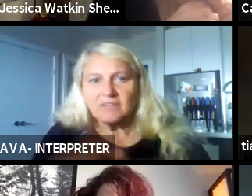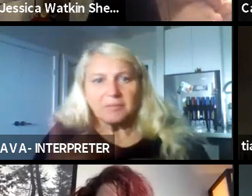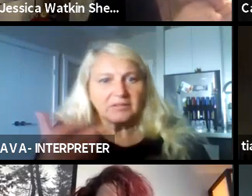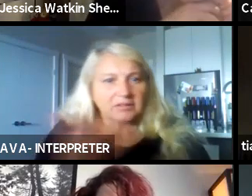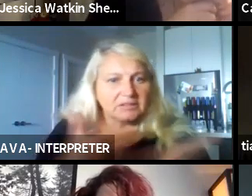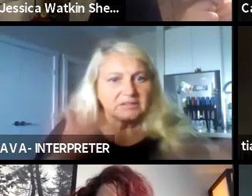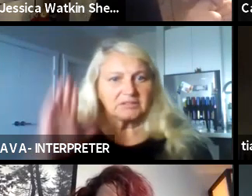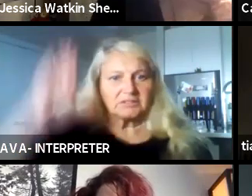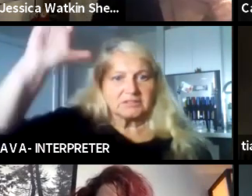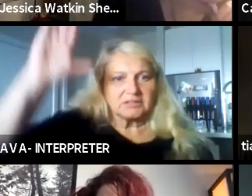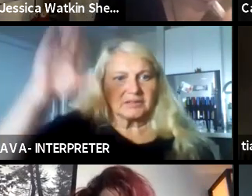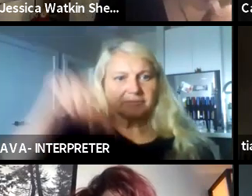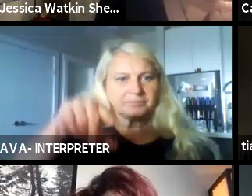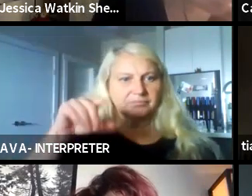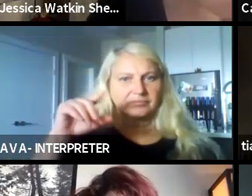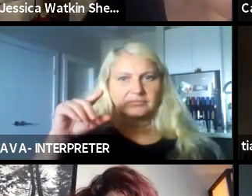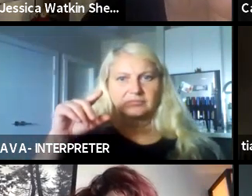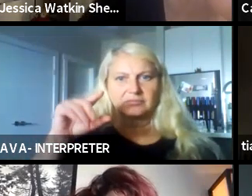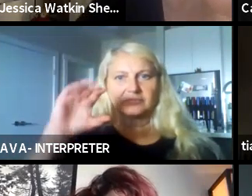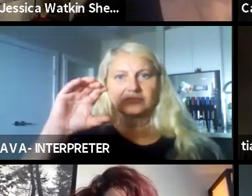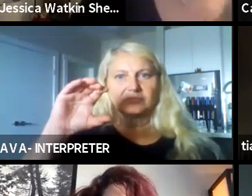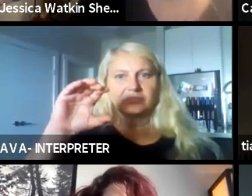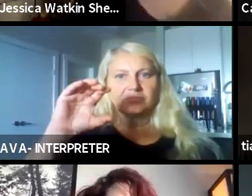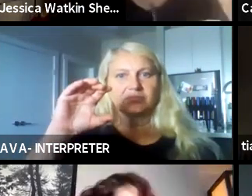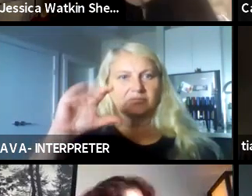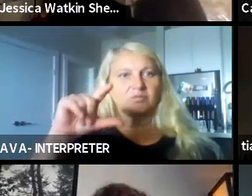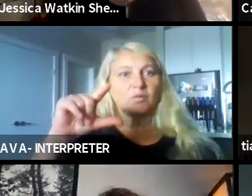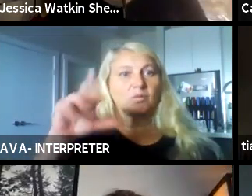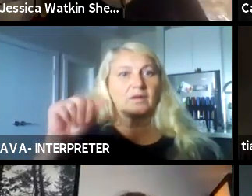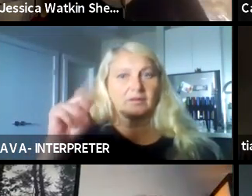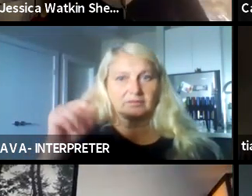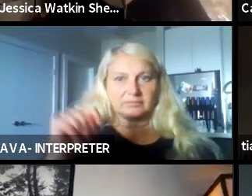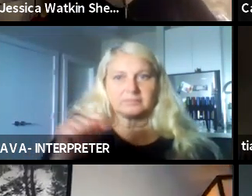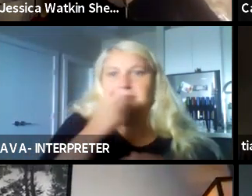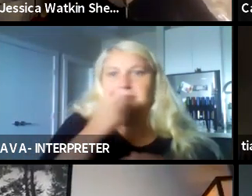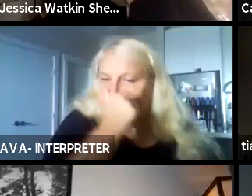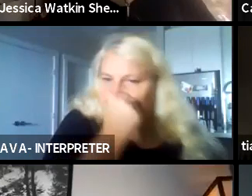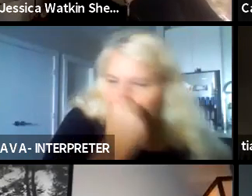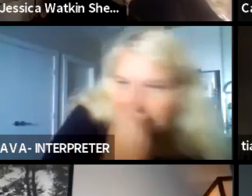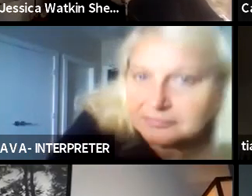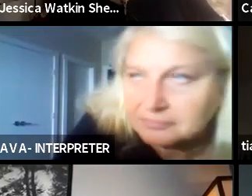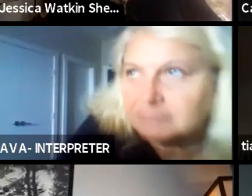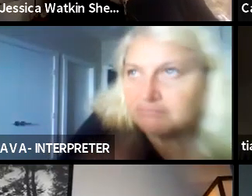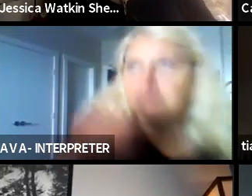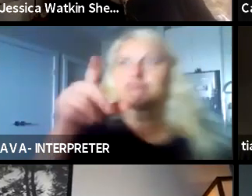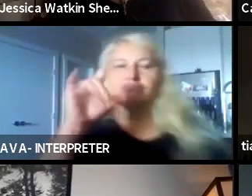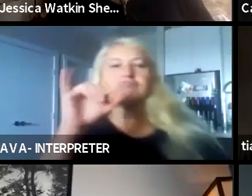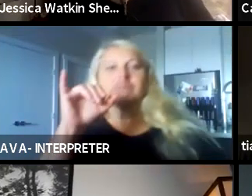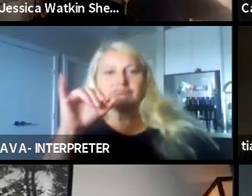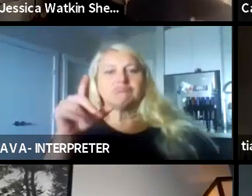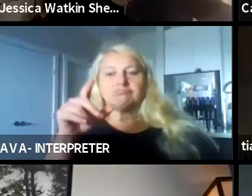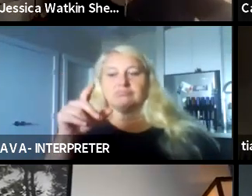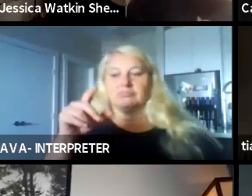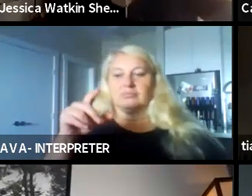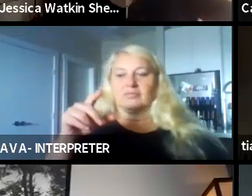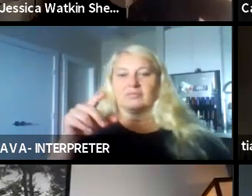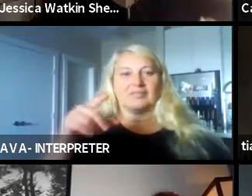So just as a more logistical answer to that question, the questions that we asked during our